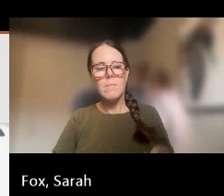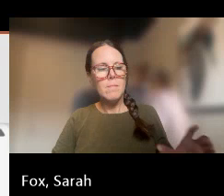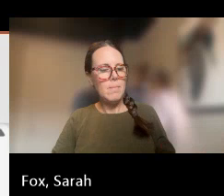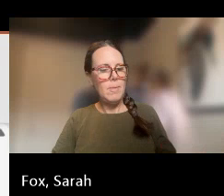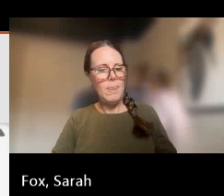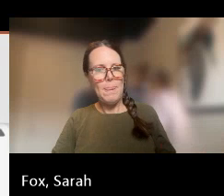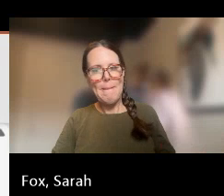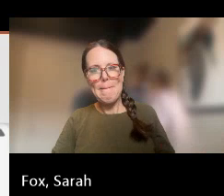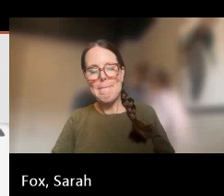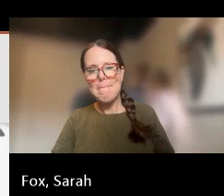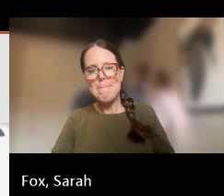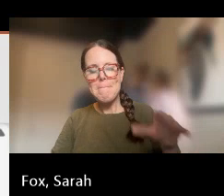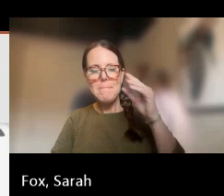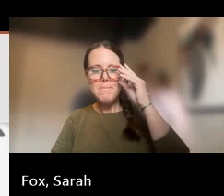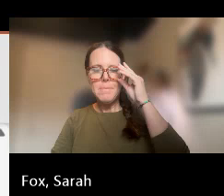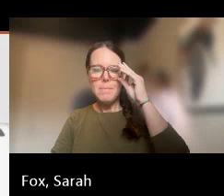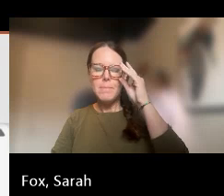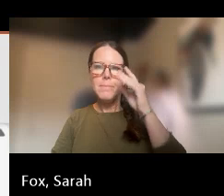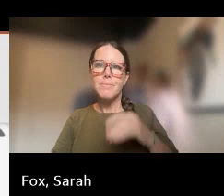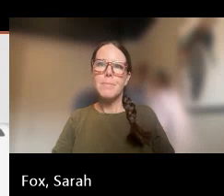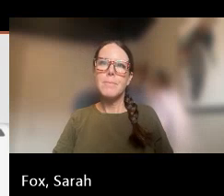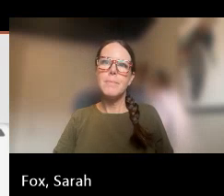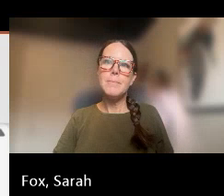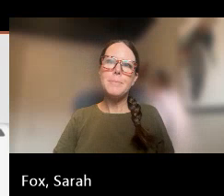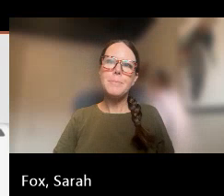what I understand, and a lot of people are familiar with these events,